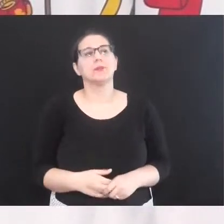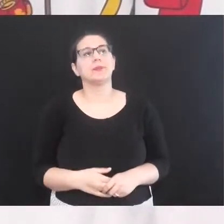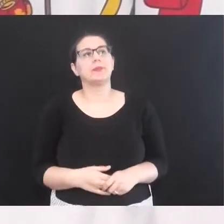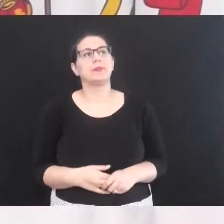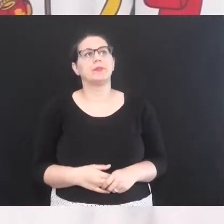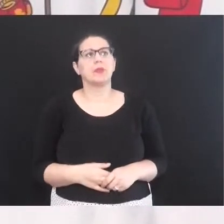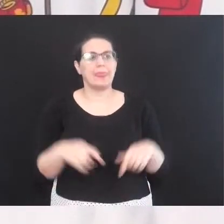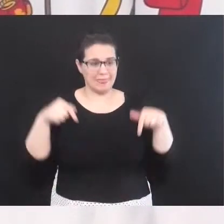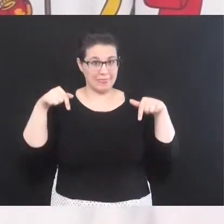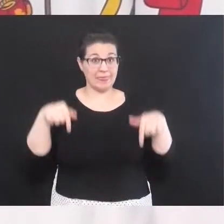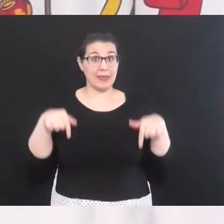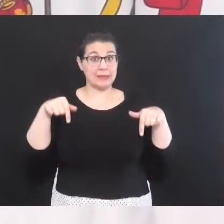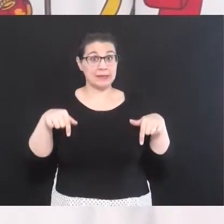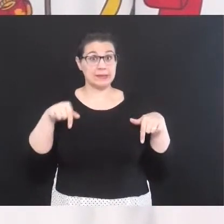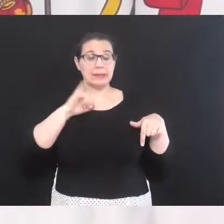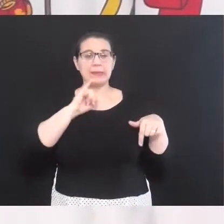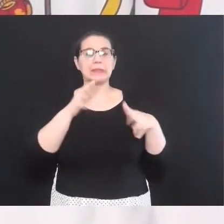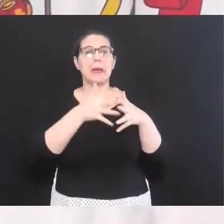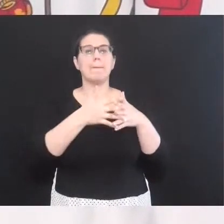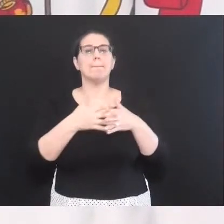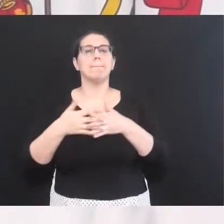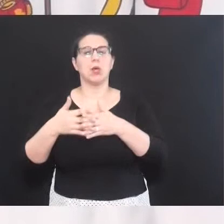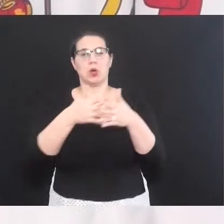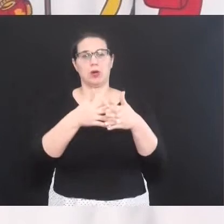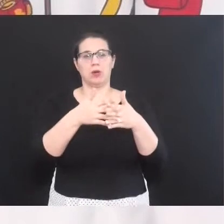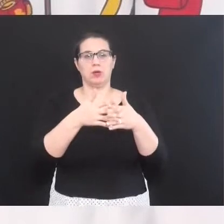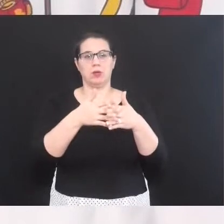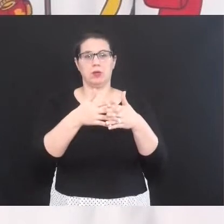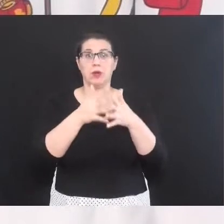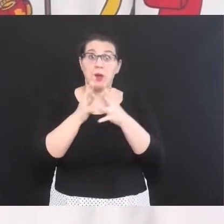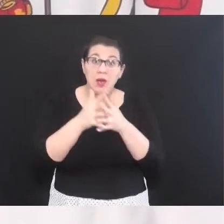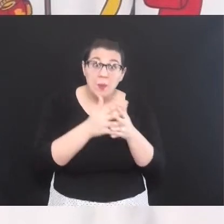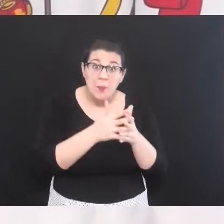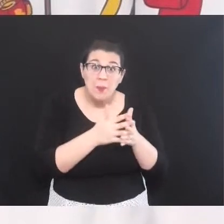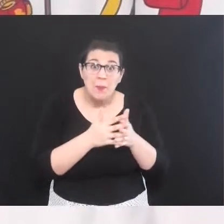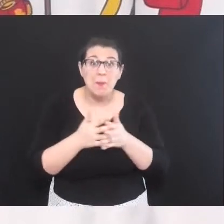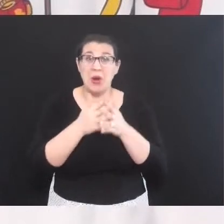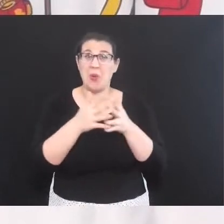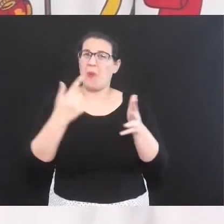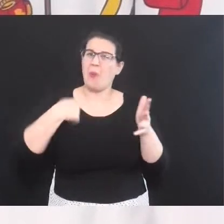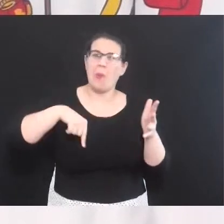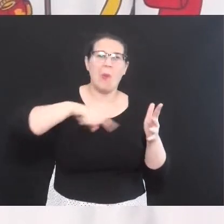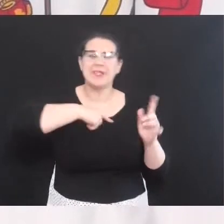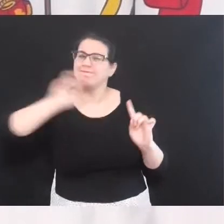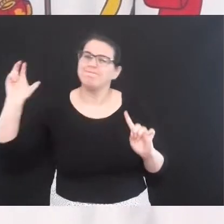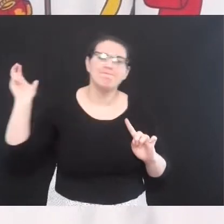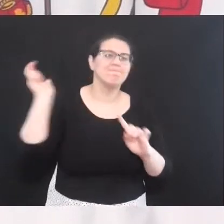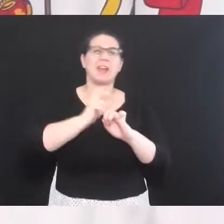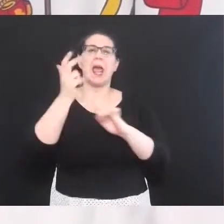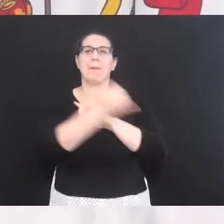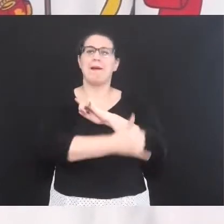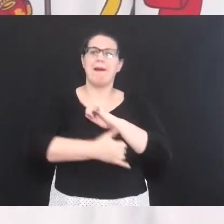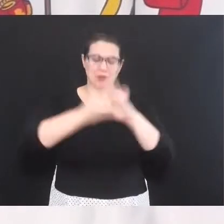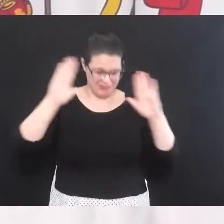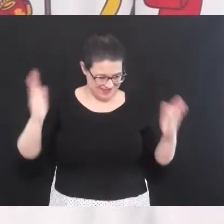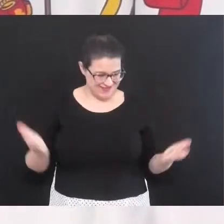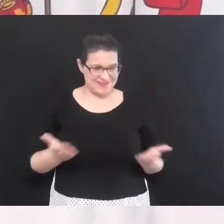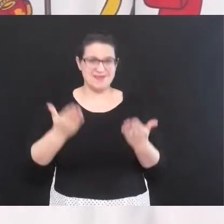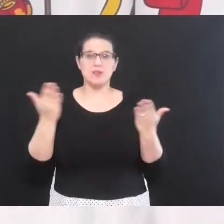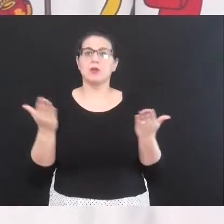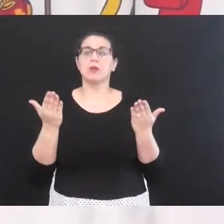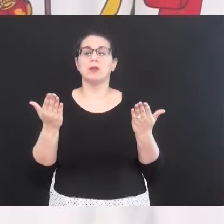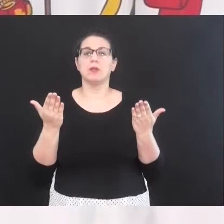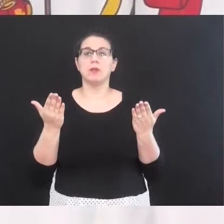We're America. America, the greatest country. Absolutely, what we've got to do right